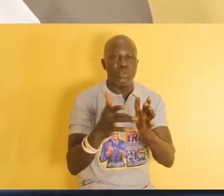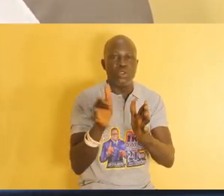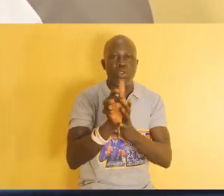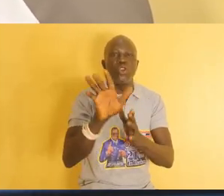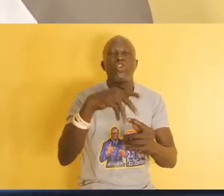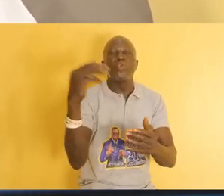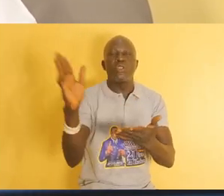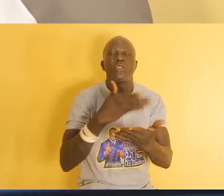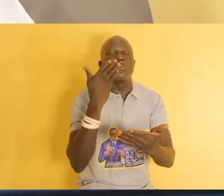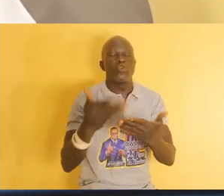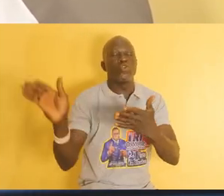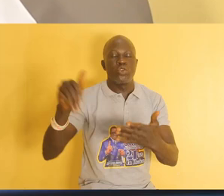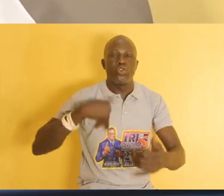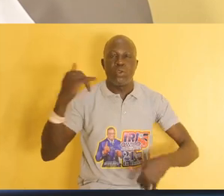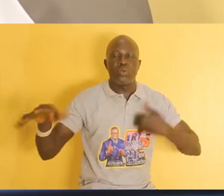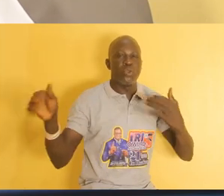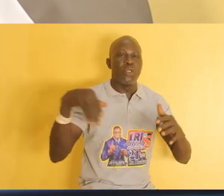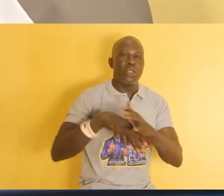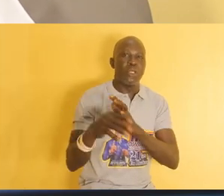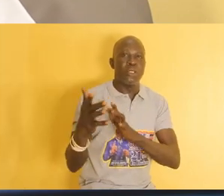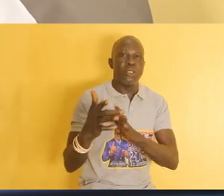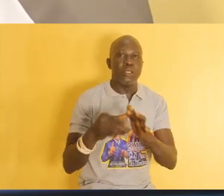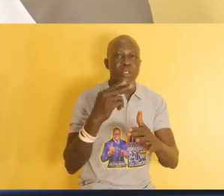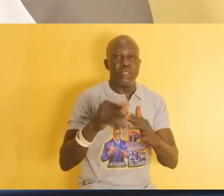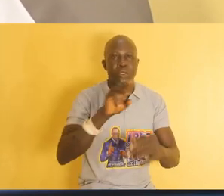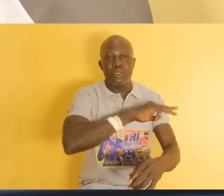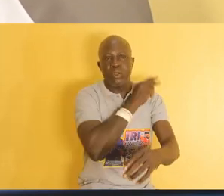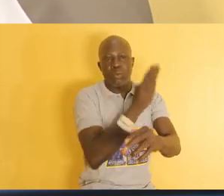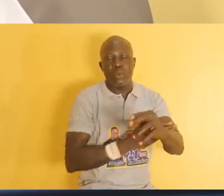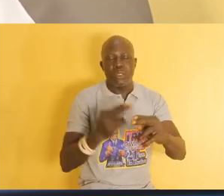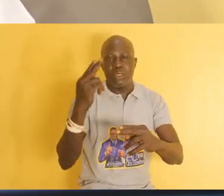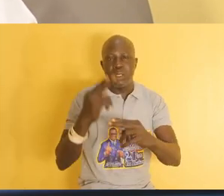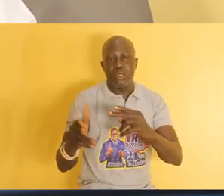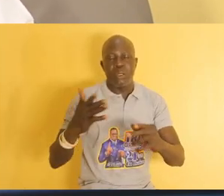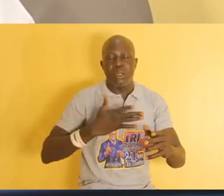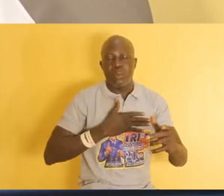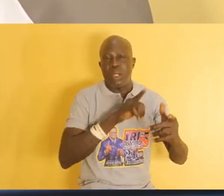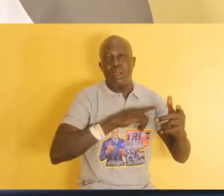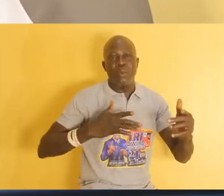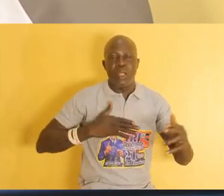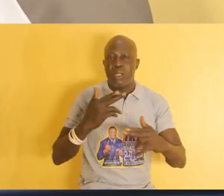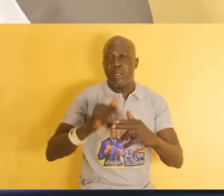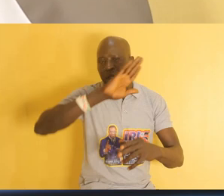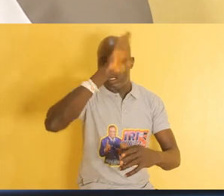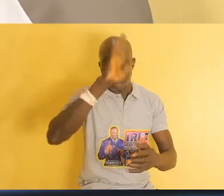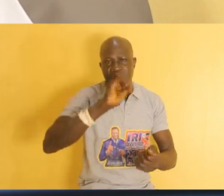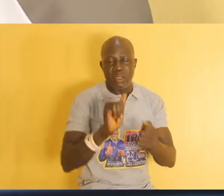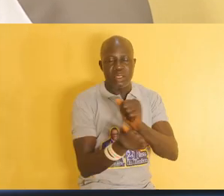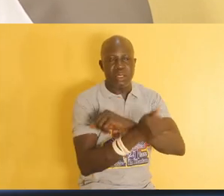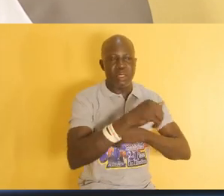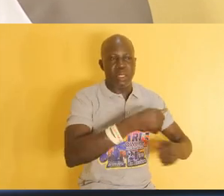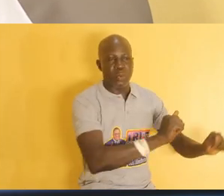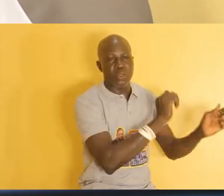wa kore ayo you will sing joyful song yes oluwa wa amen in jesus name alone oruko mi yi pada my name never